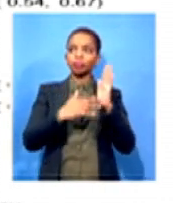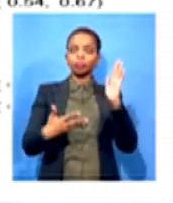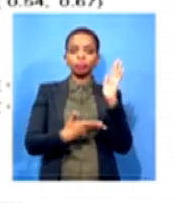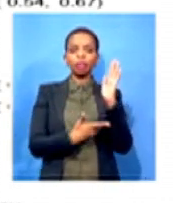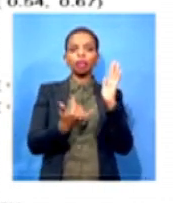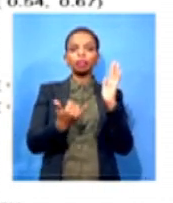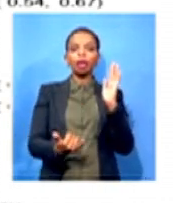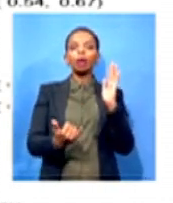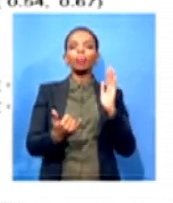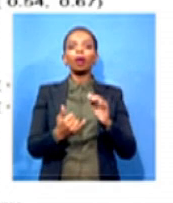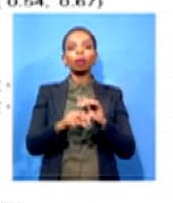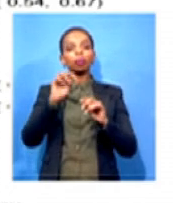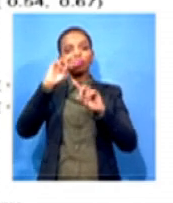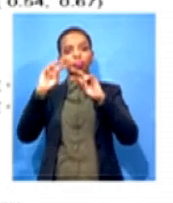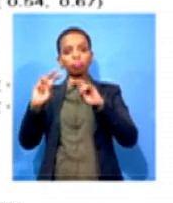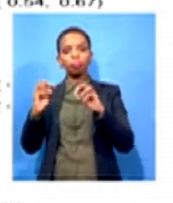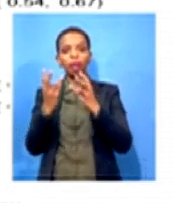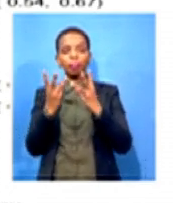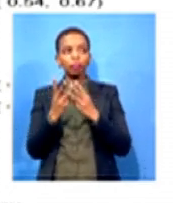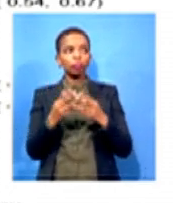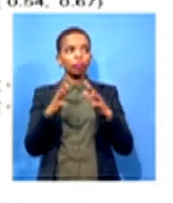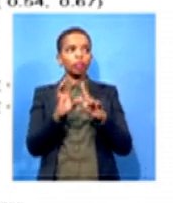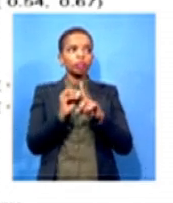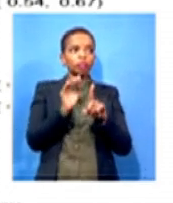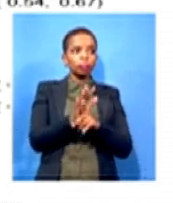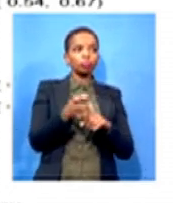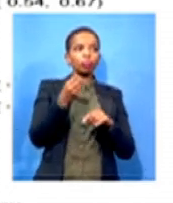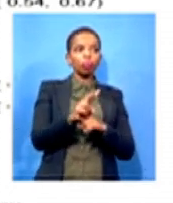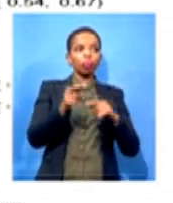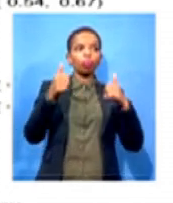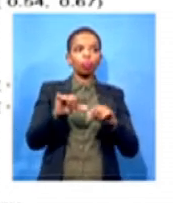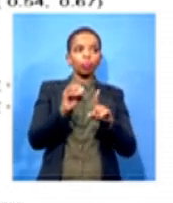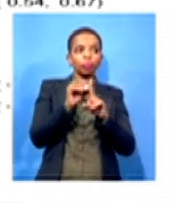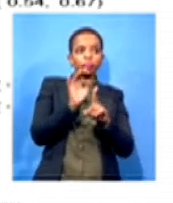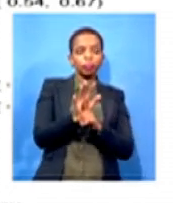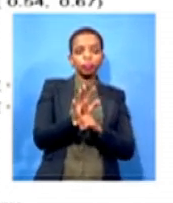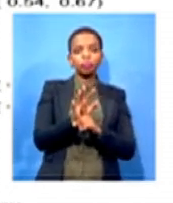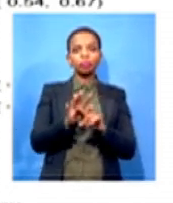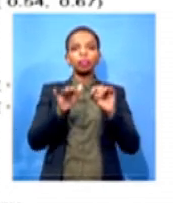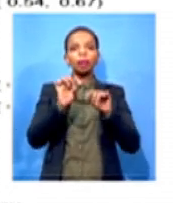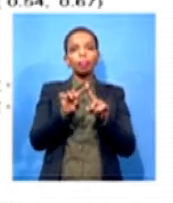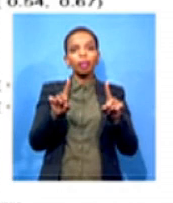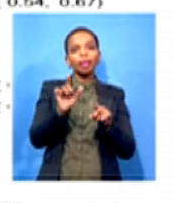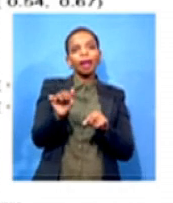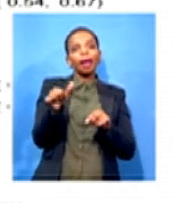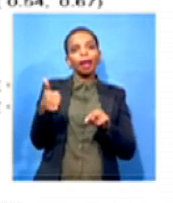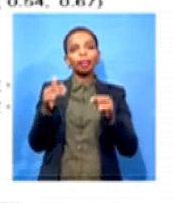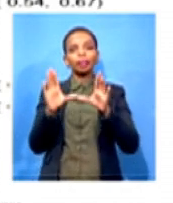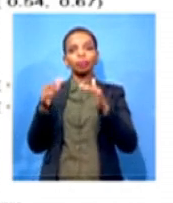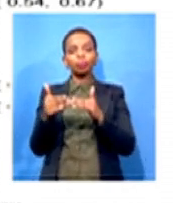People are just feeding you the information. But then the other group of studies were then actually looking